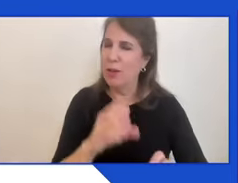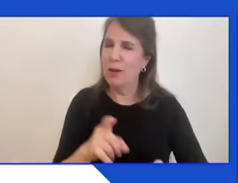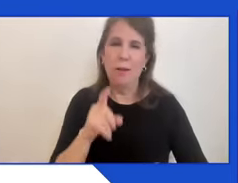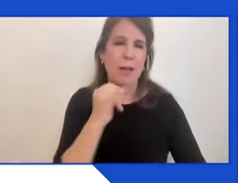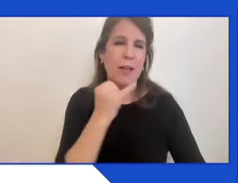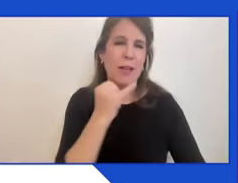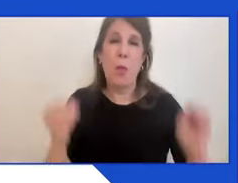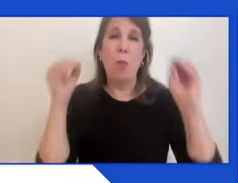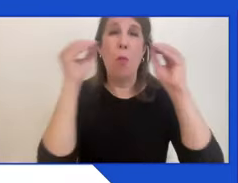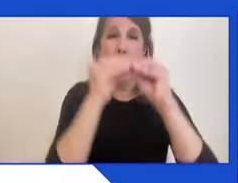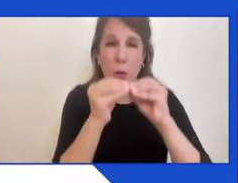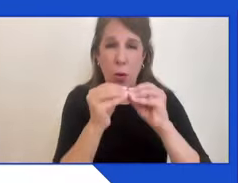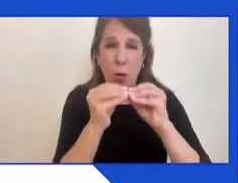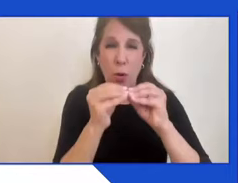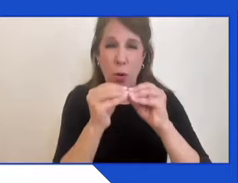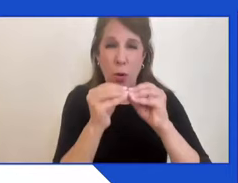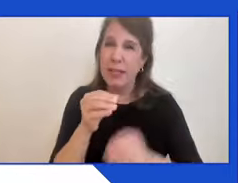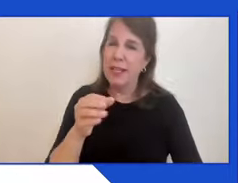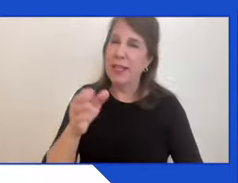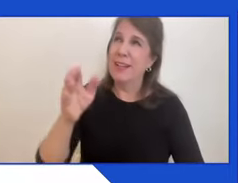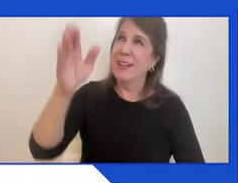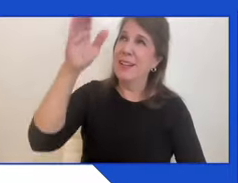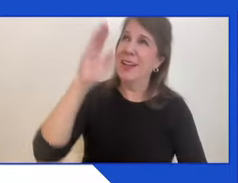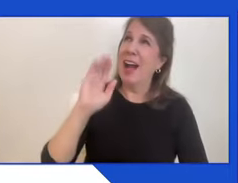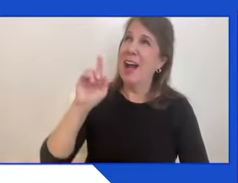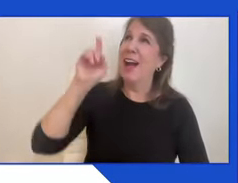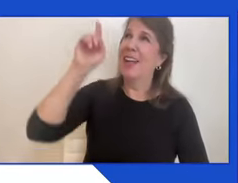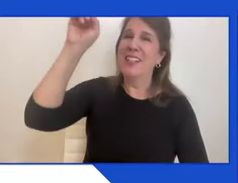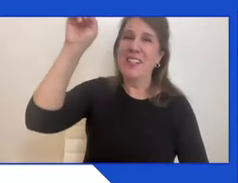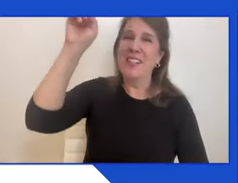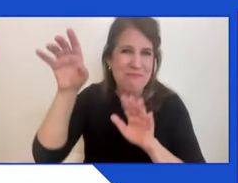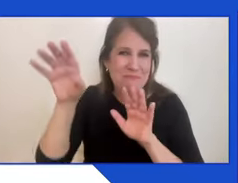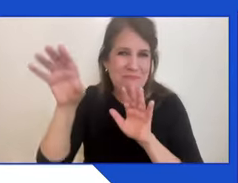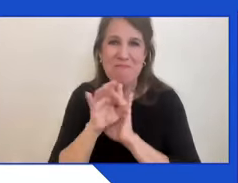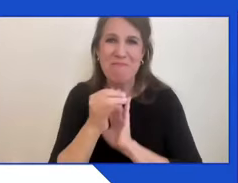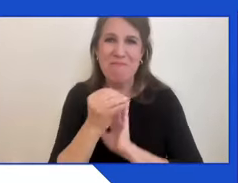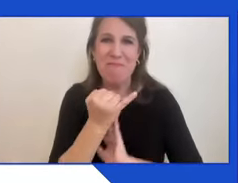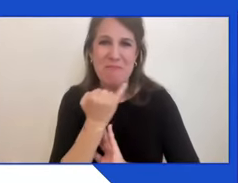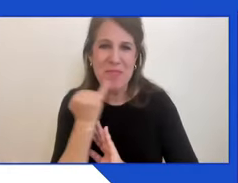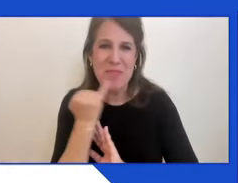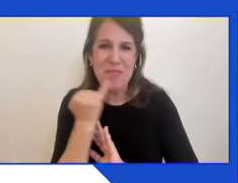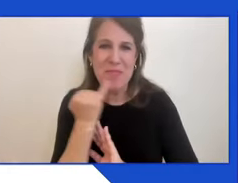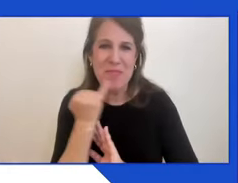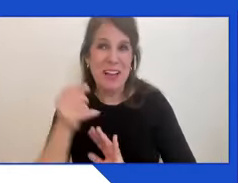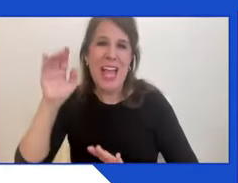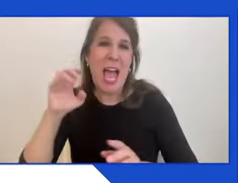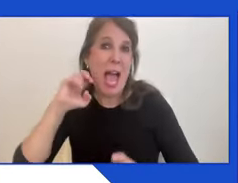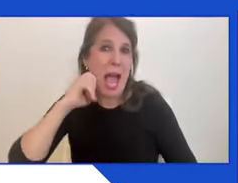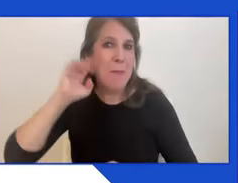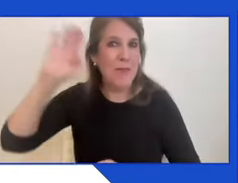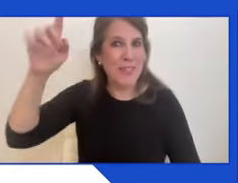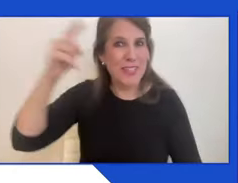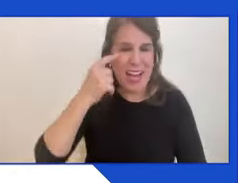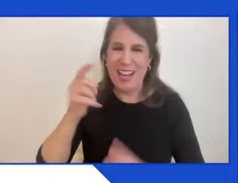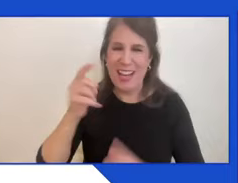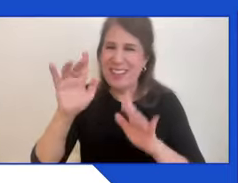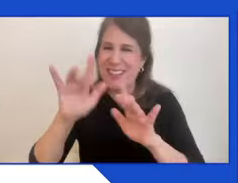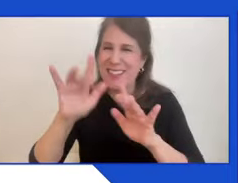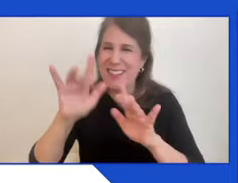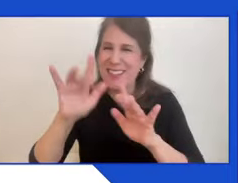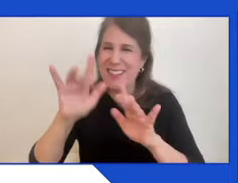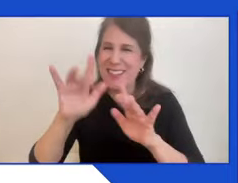eye. Israel is the shining city on the hill. Israel says, God says of